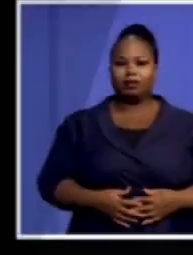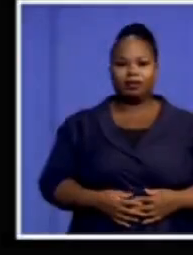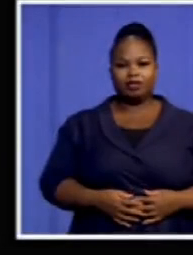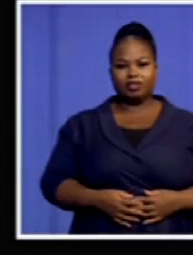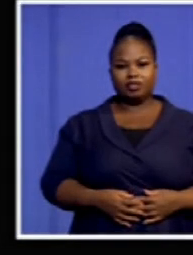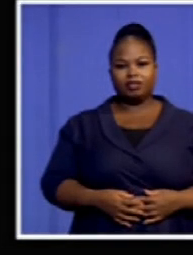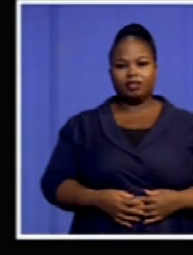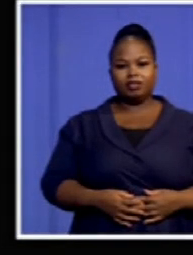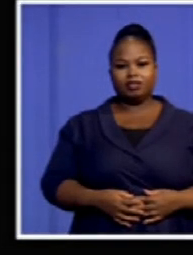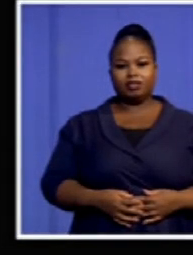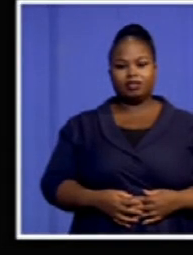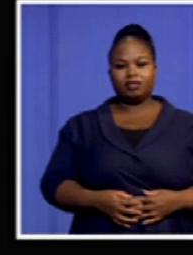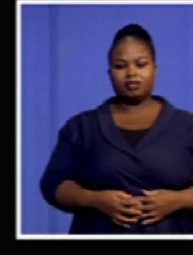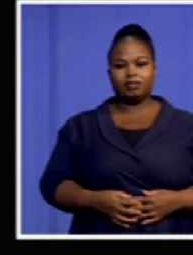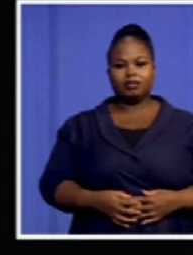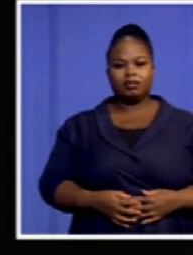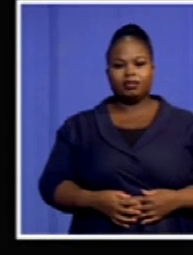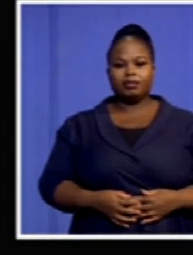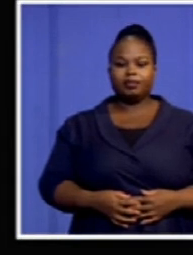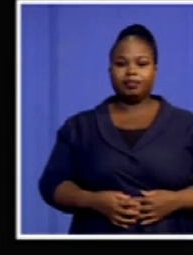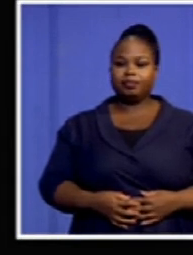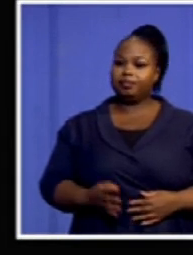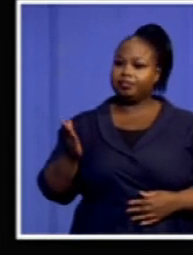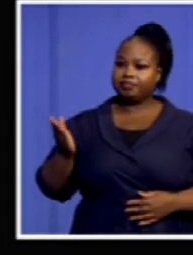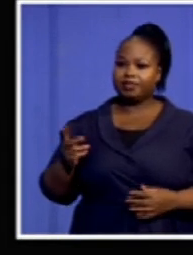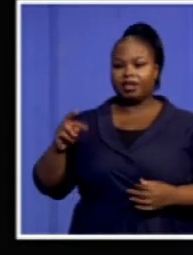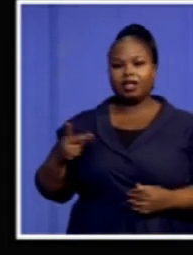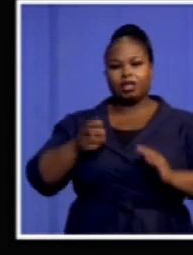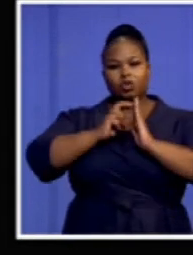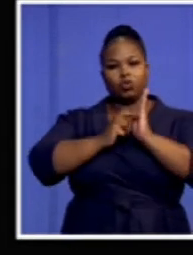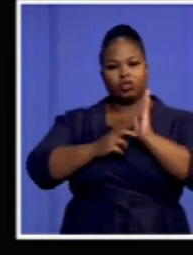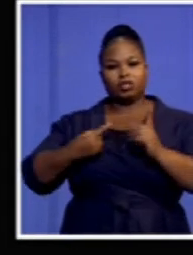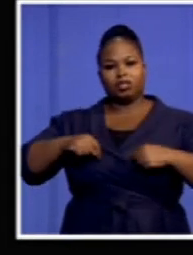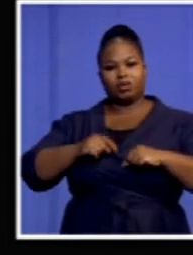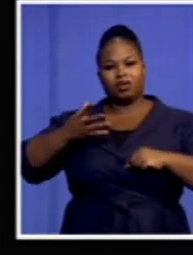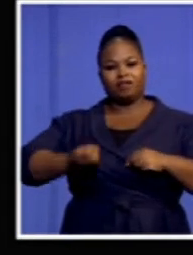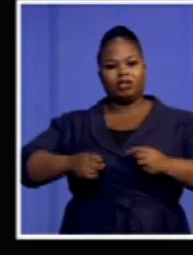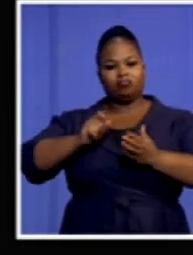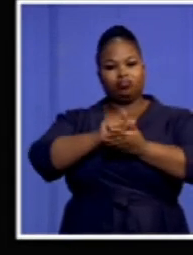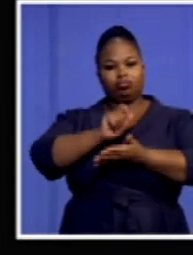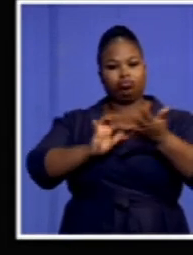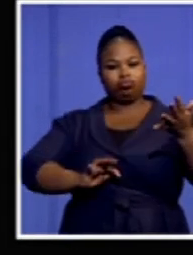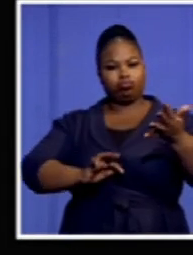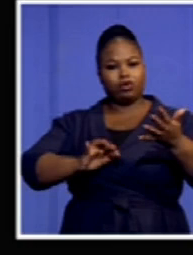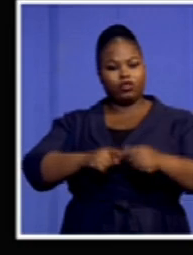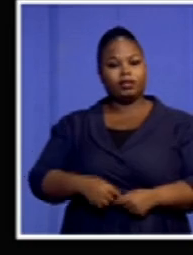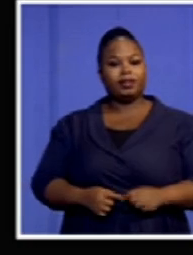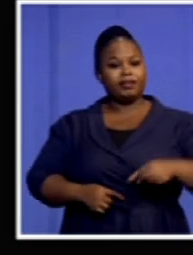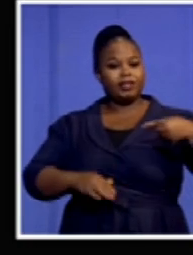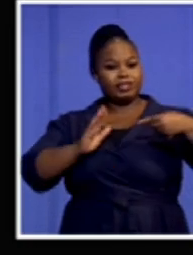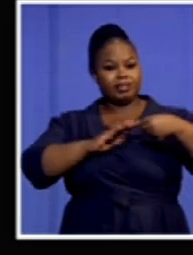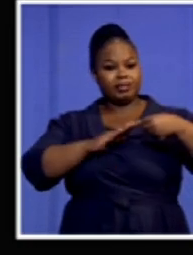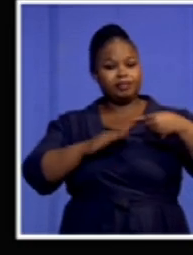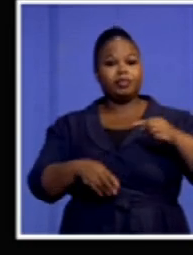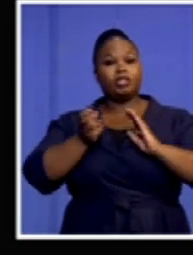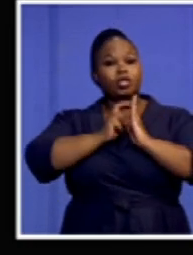In light of the above, the following are the sets of regulations that are being drafted or amended. Firstly, the regulations relating to